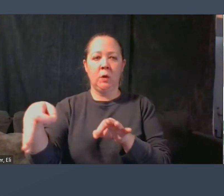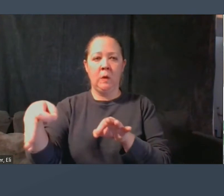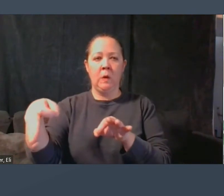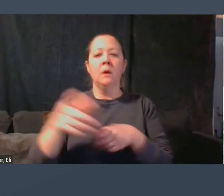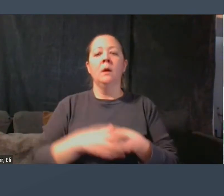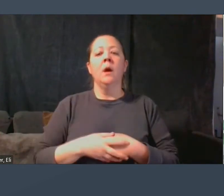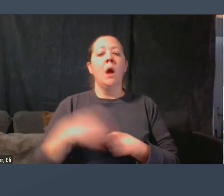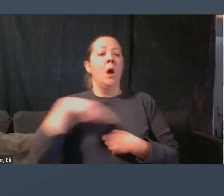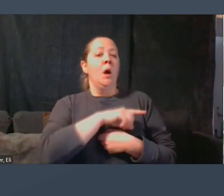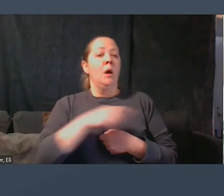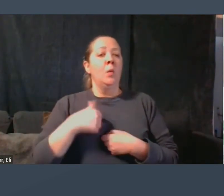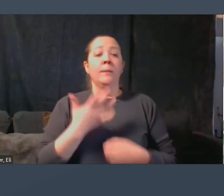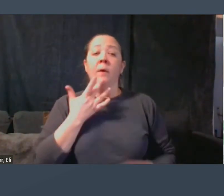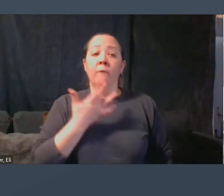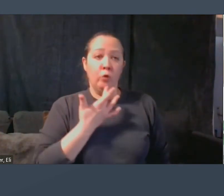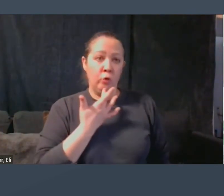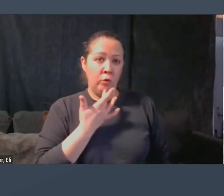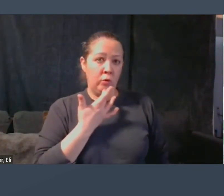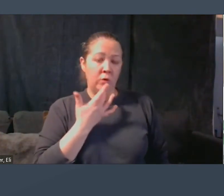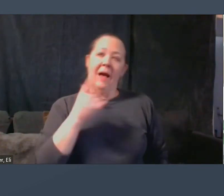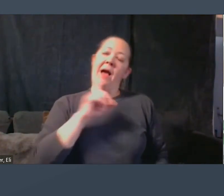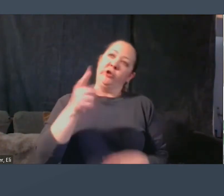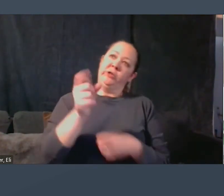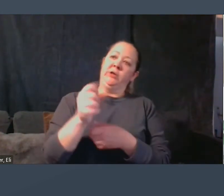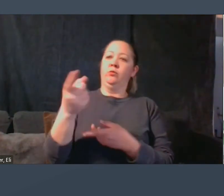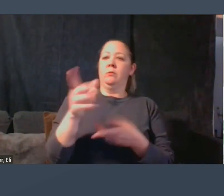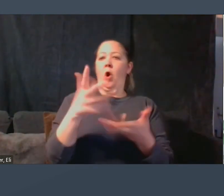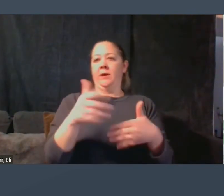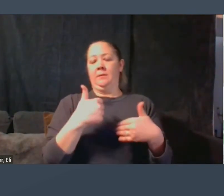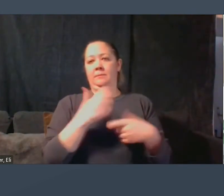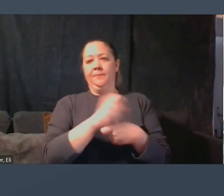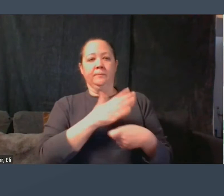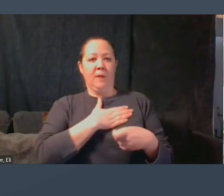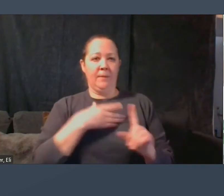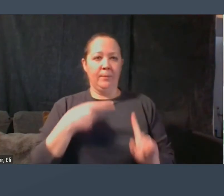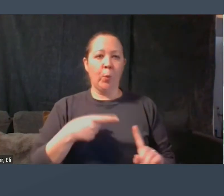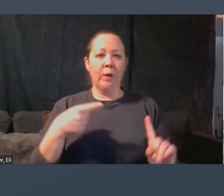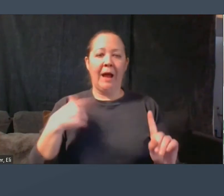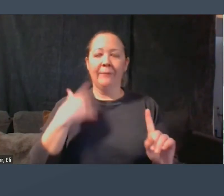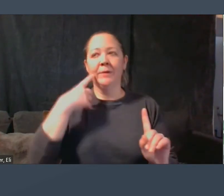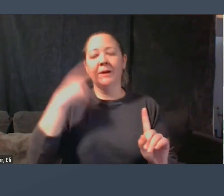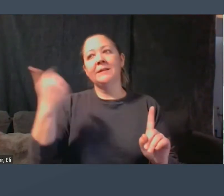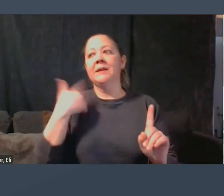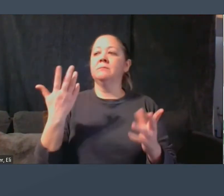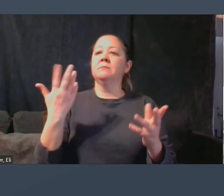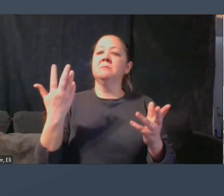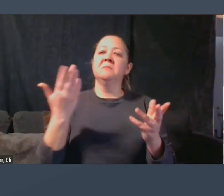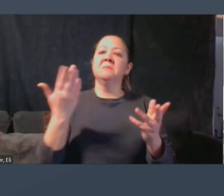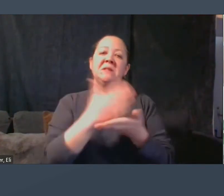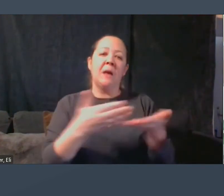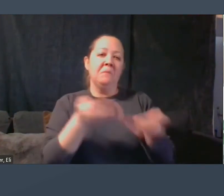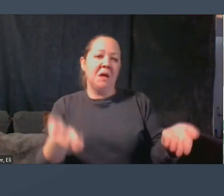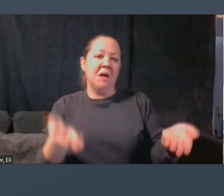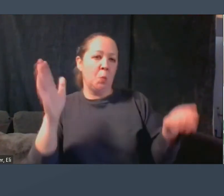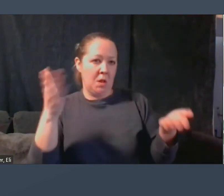this you actually already made my point, Madam Chair, which is I do think that there might be things that happen after today's meeting. There might